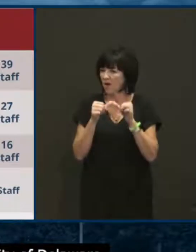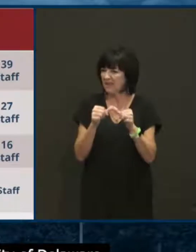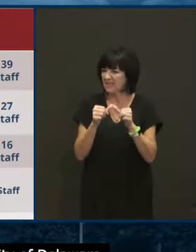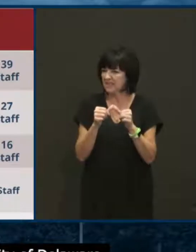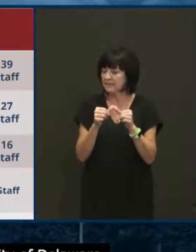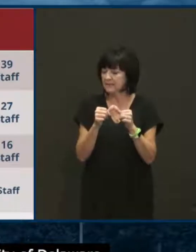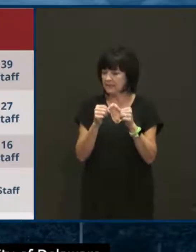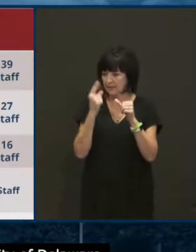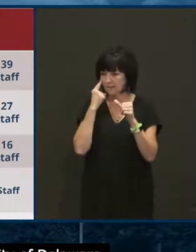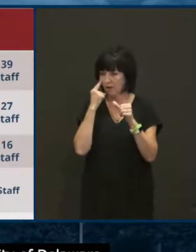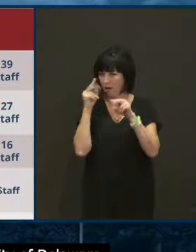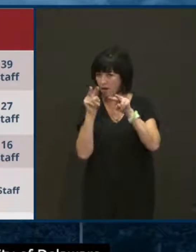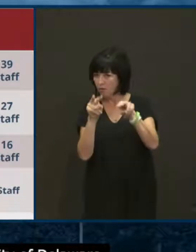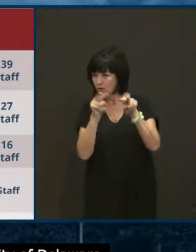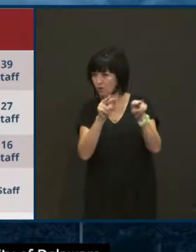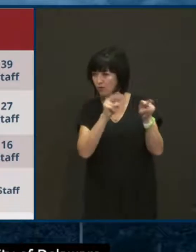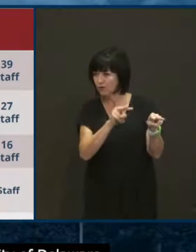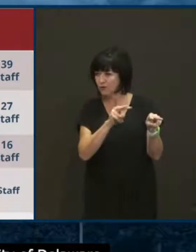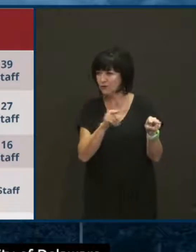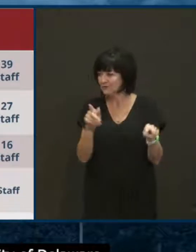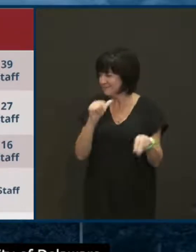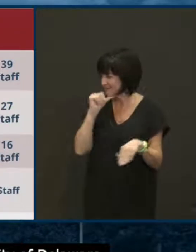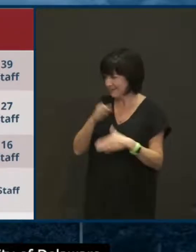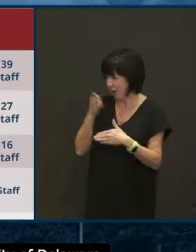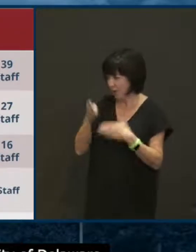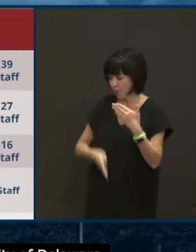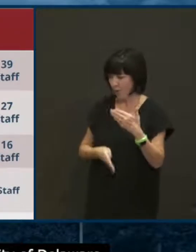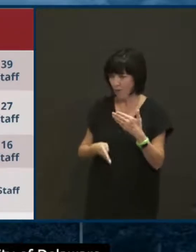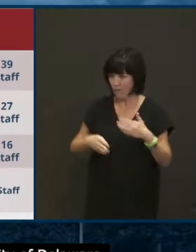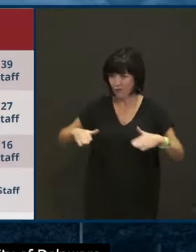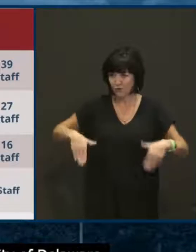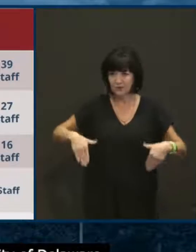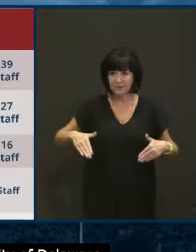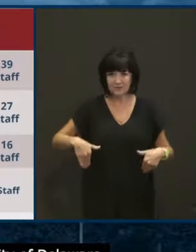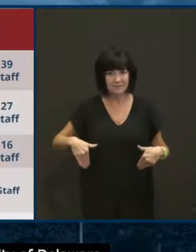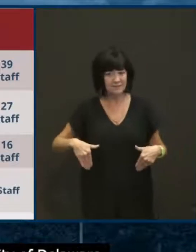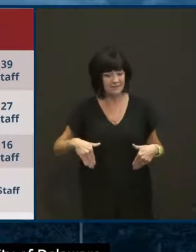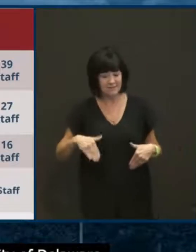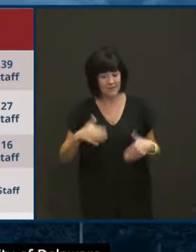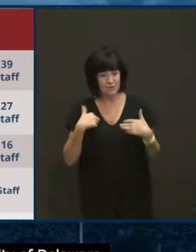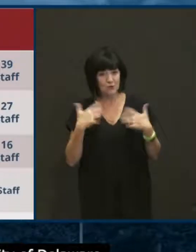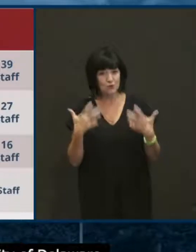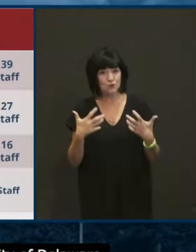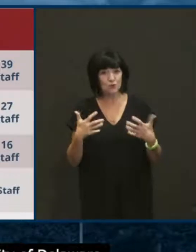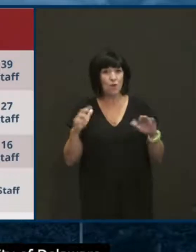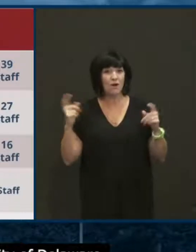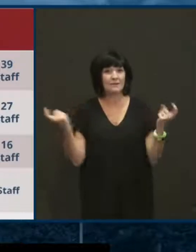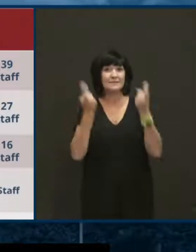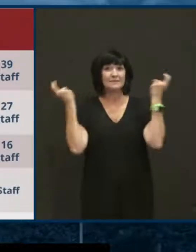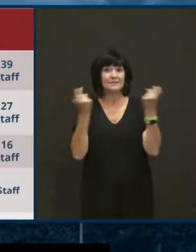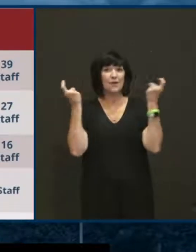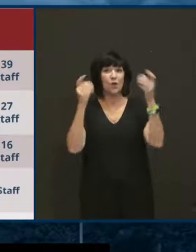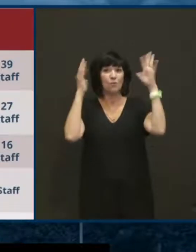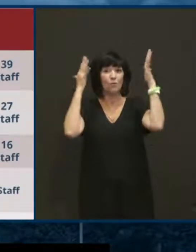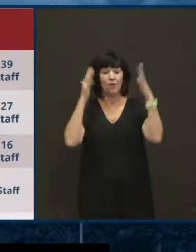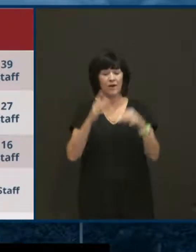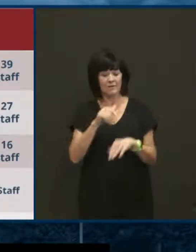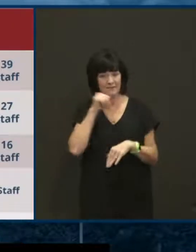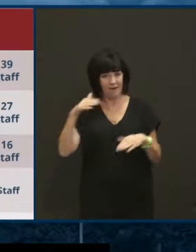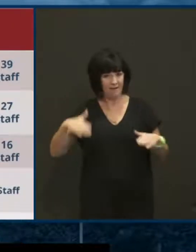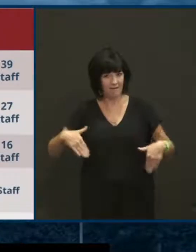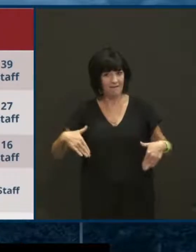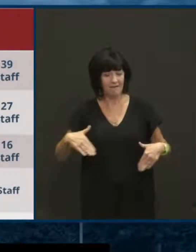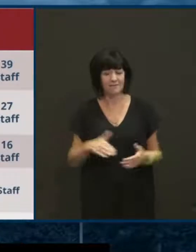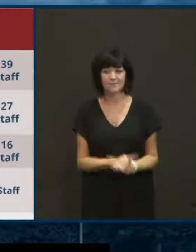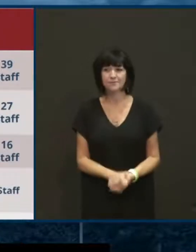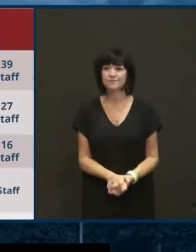on the situation and continue to partner. Over till it's over, right? Let's not spike the ball yet. That is right. Let me provide an